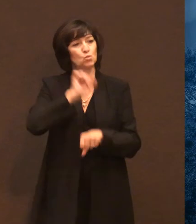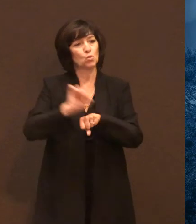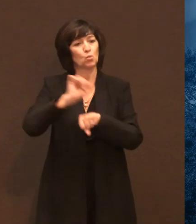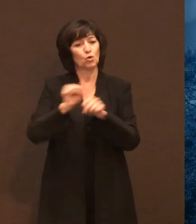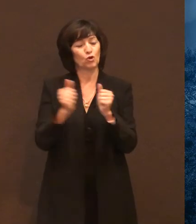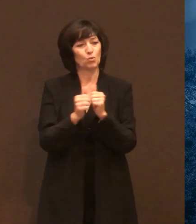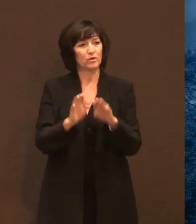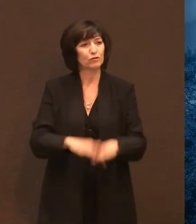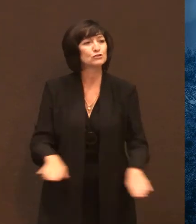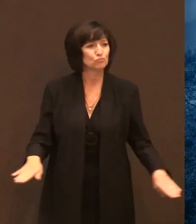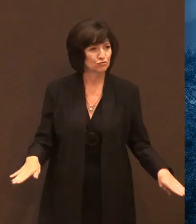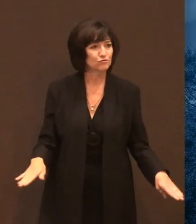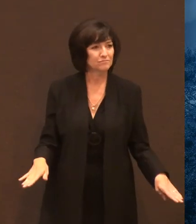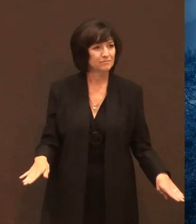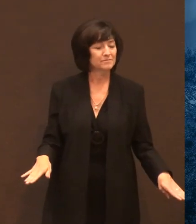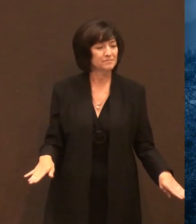course